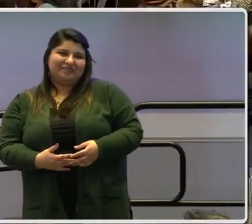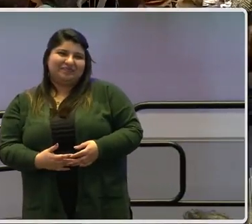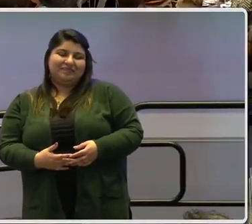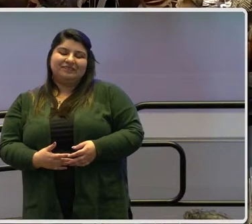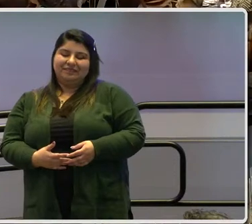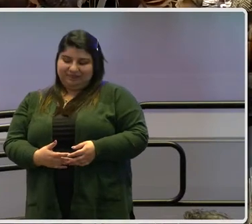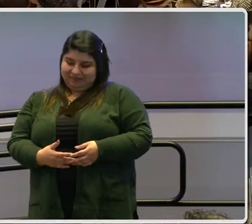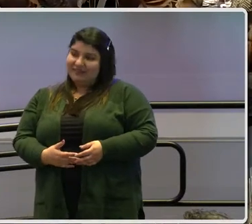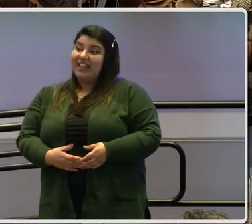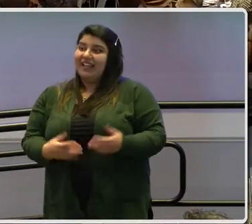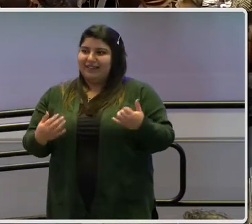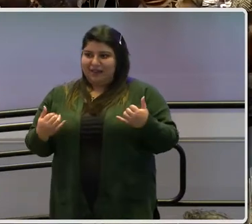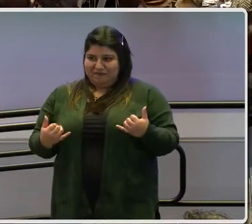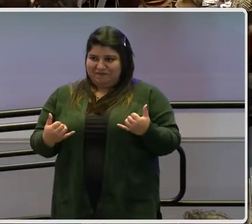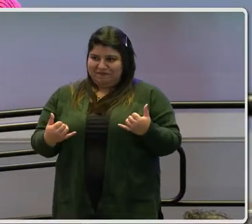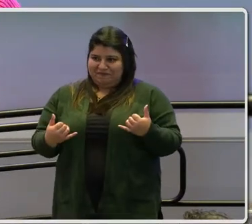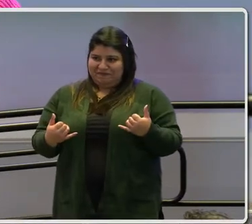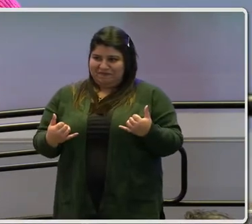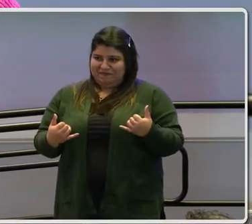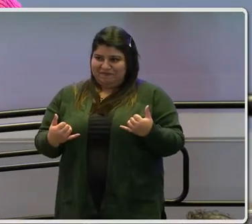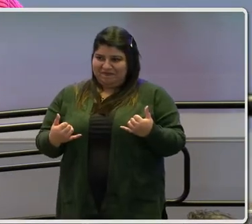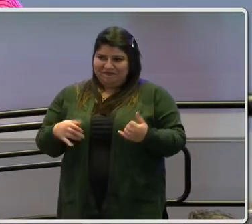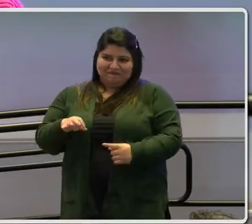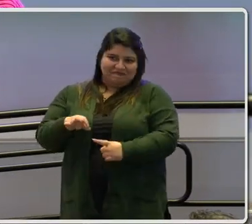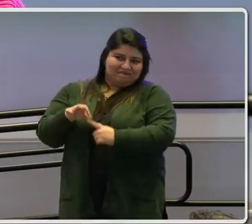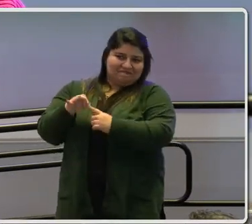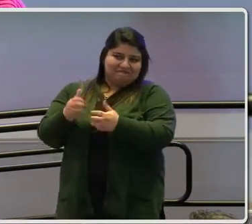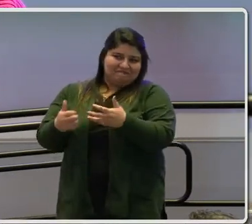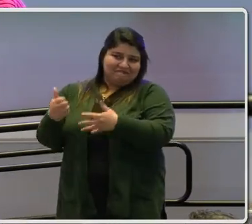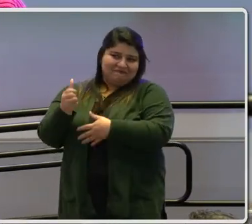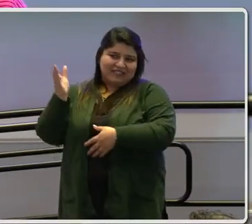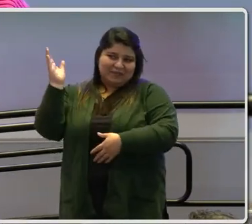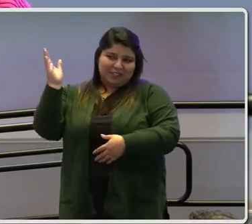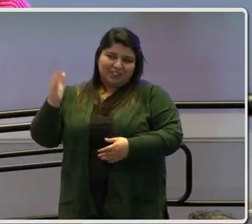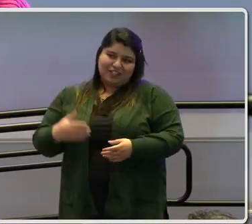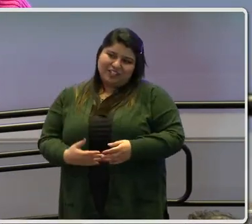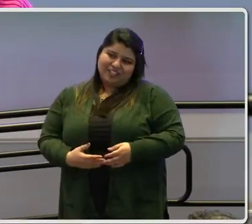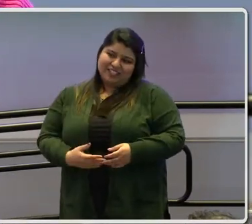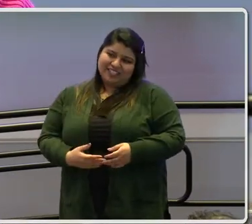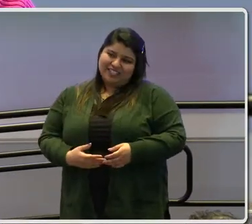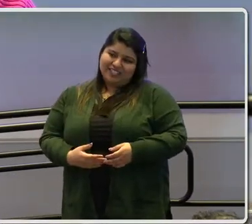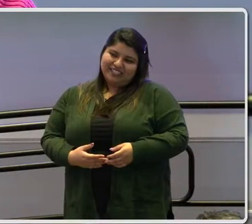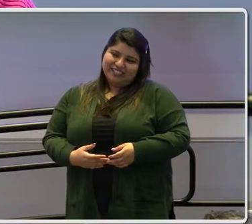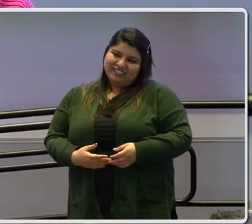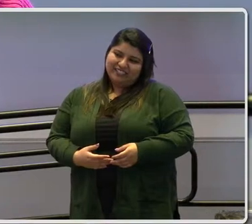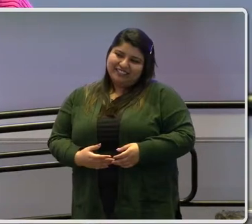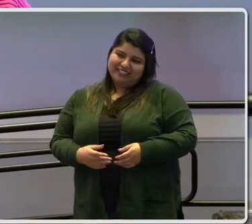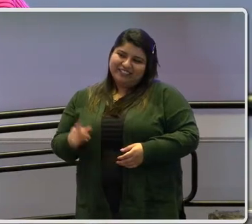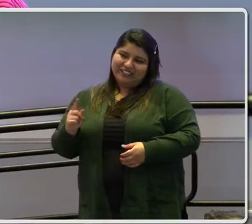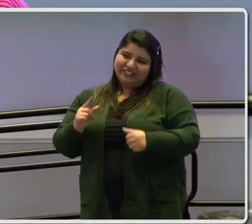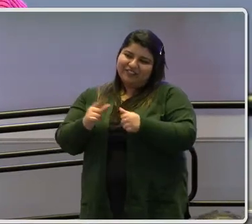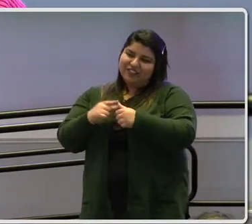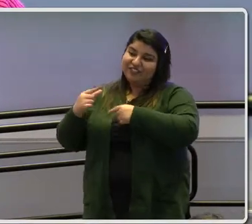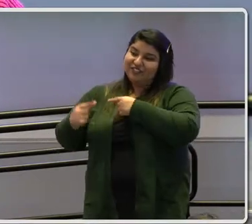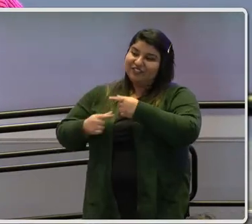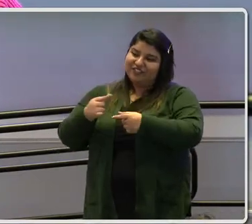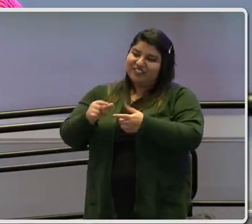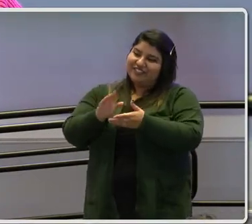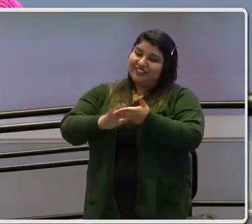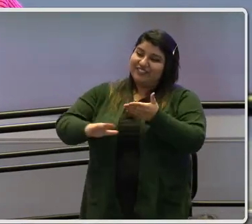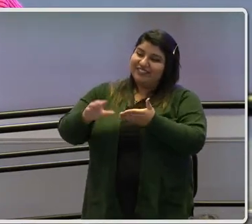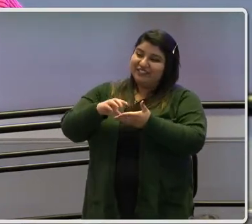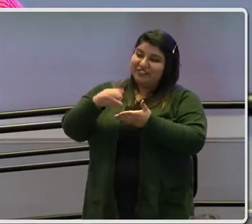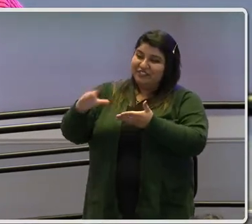And now, our keynote speaker is a first generation college